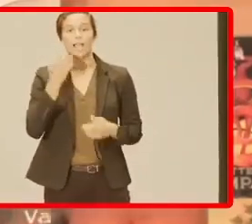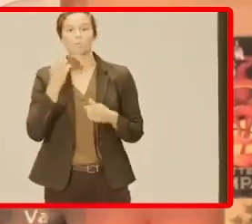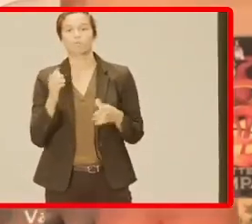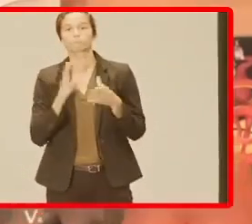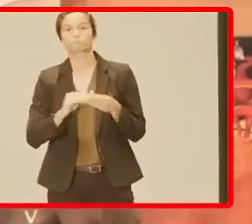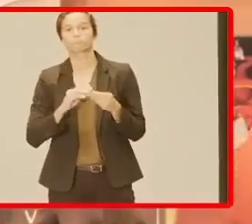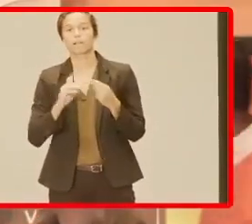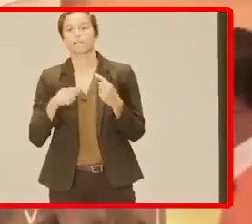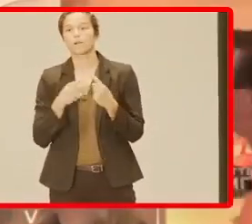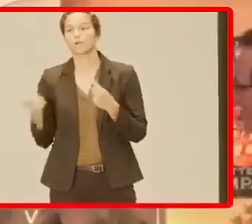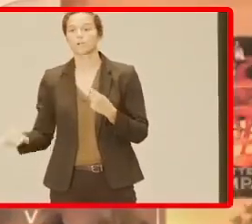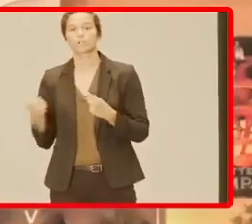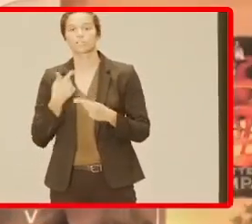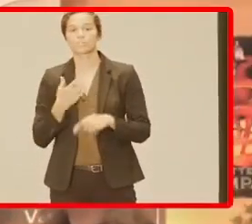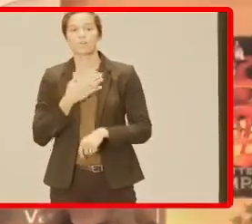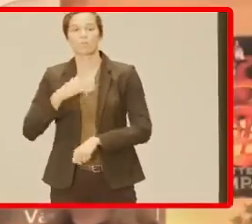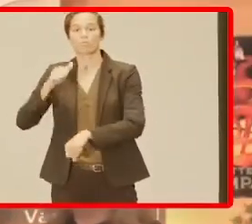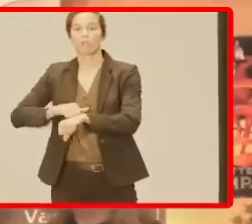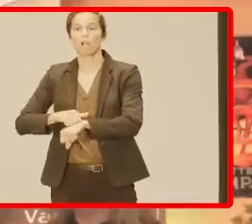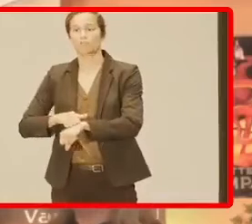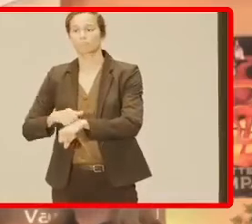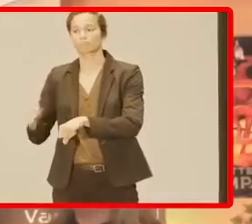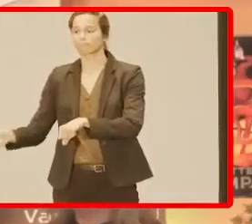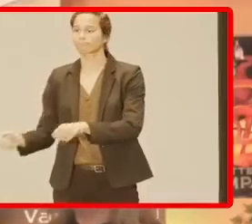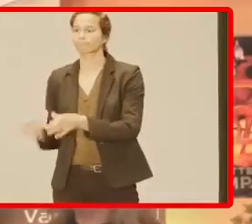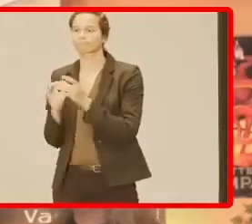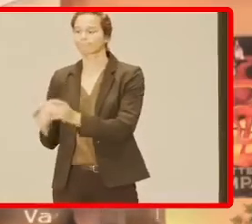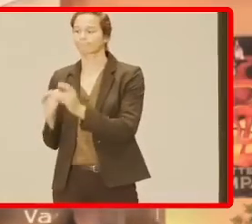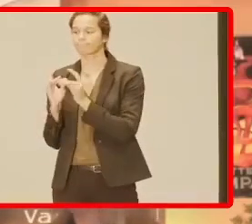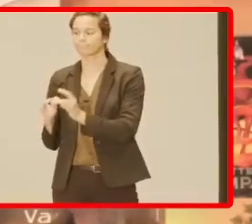She's been my rock. She's a